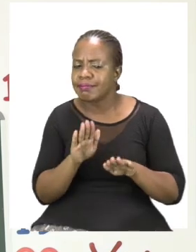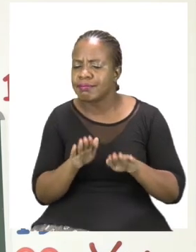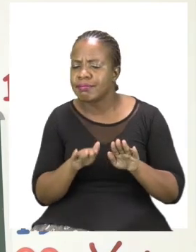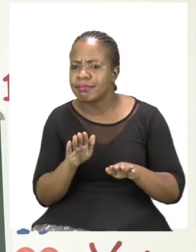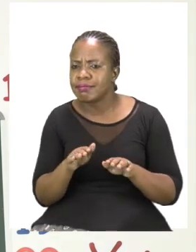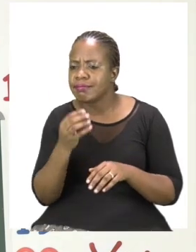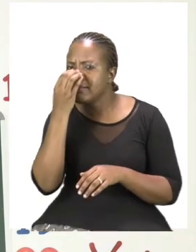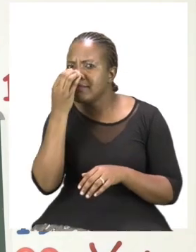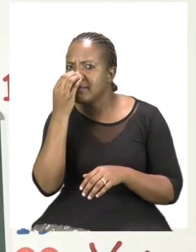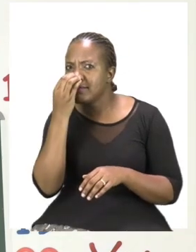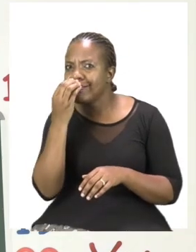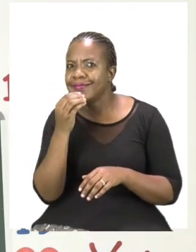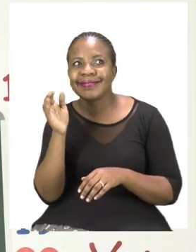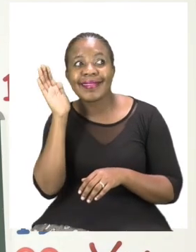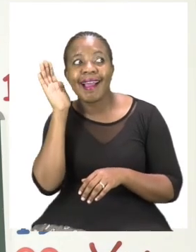Zoshi!